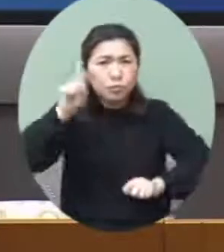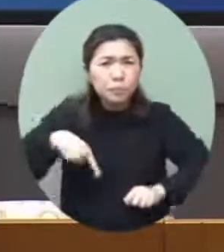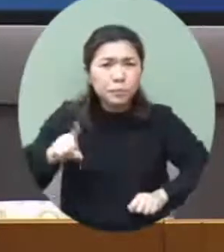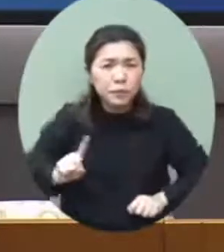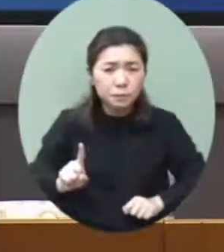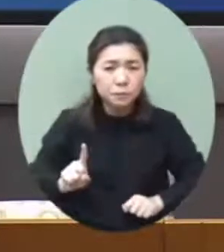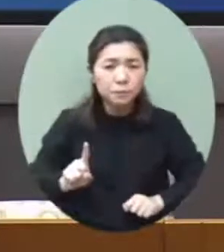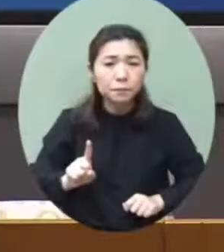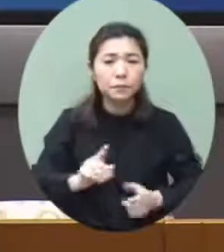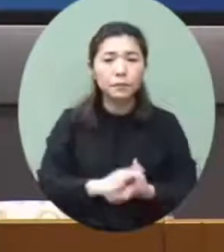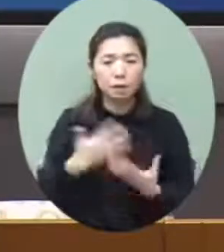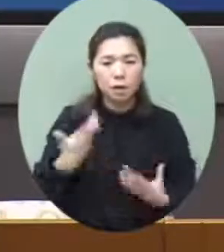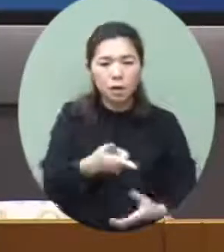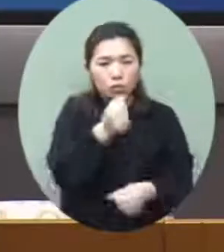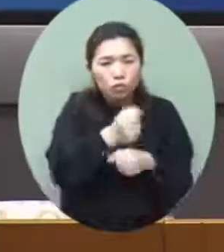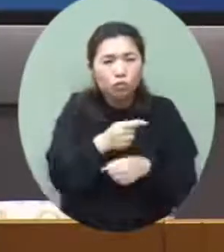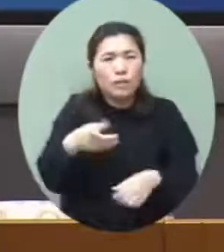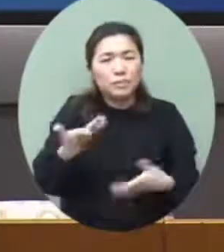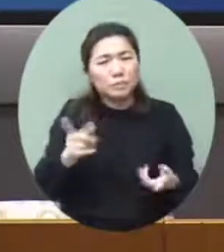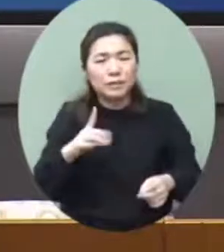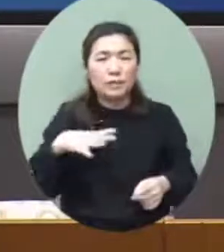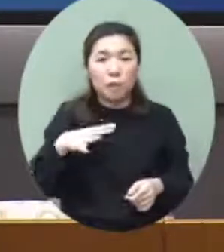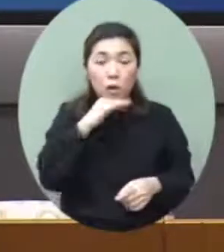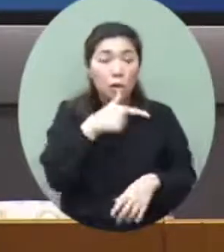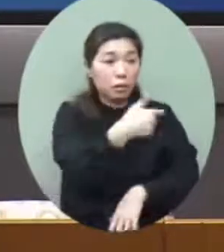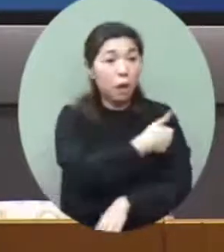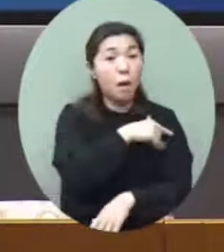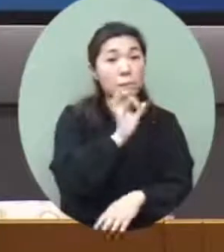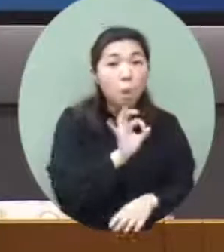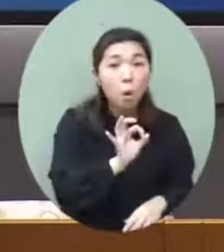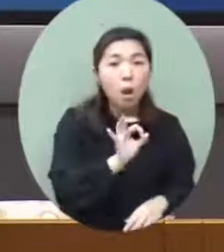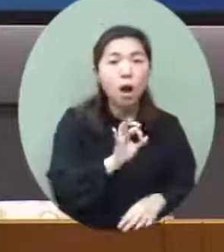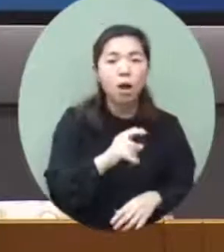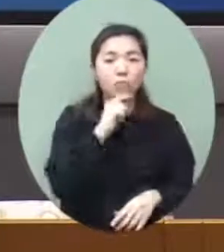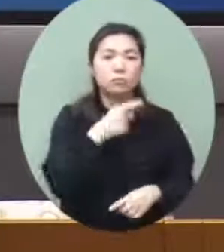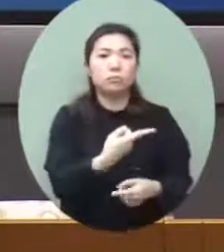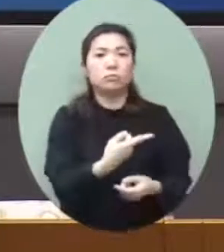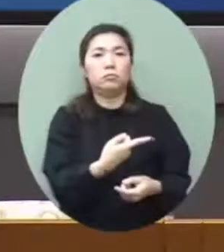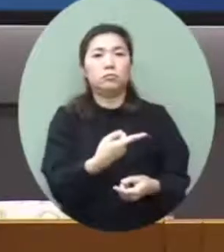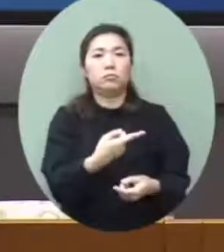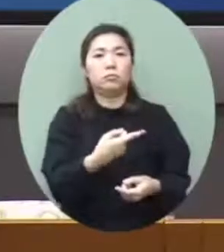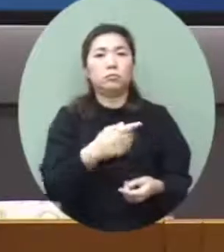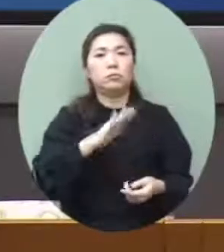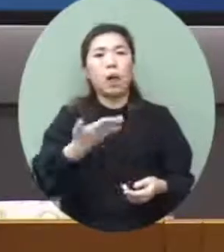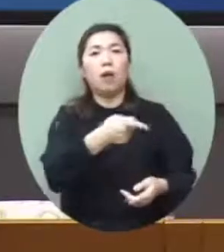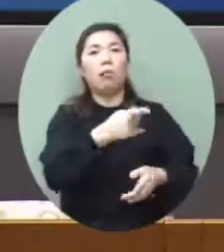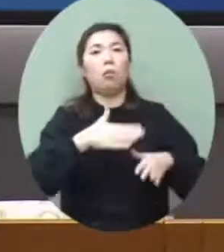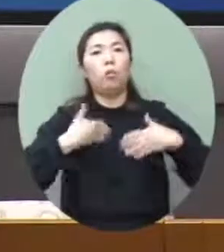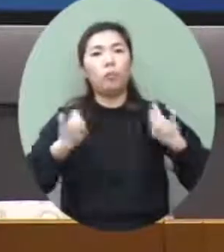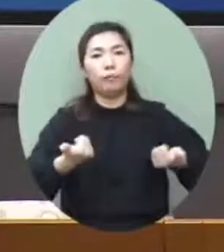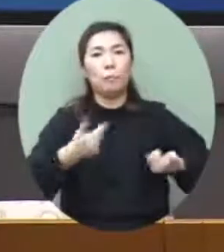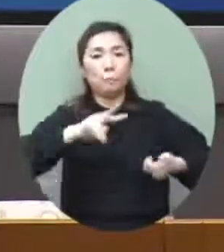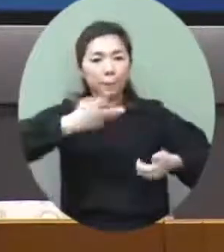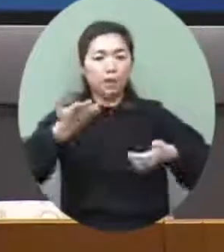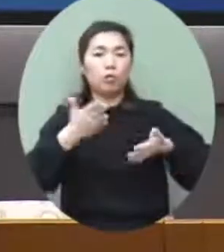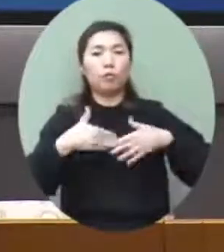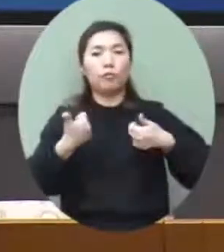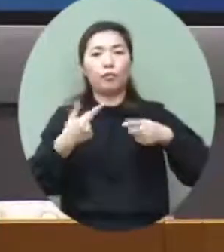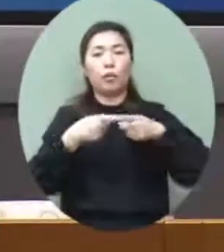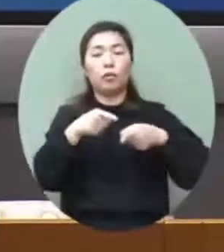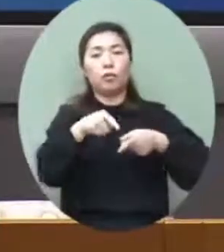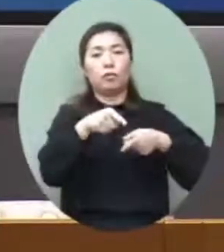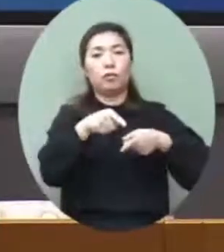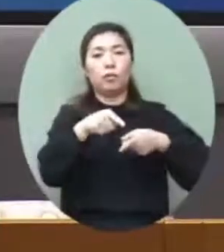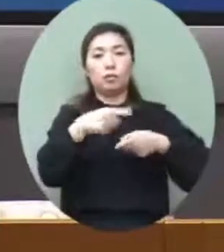also professional recommendations for different scenarios. Of course, if a person hasn't been vaccinated at all